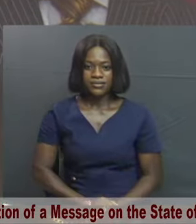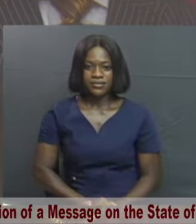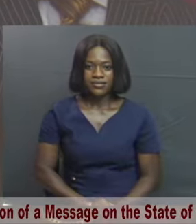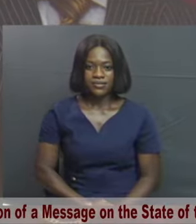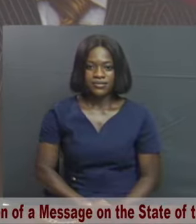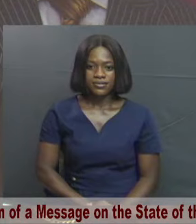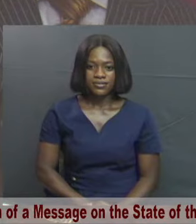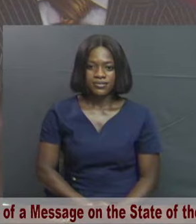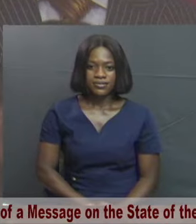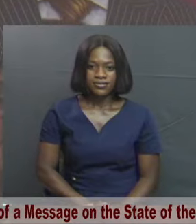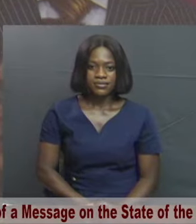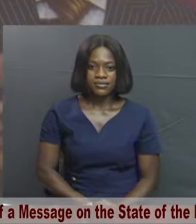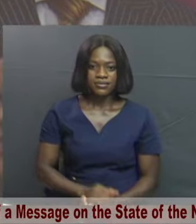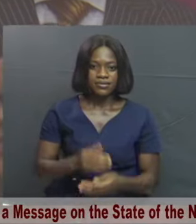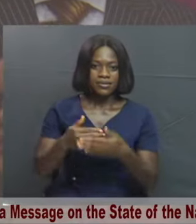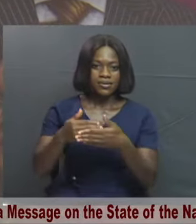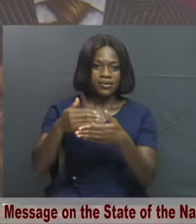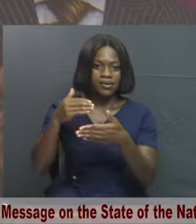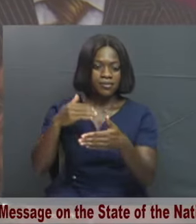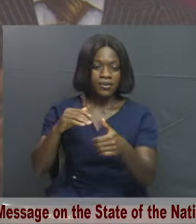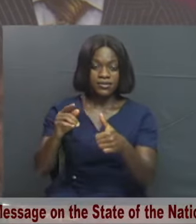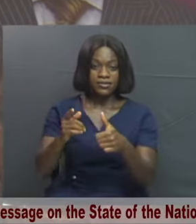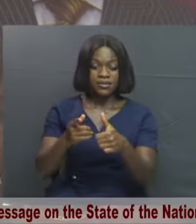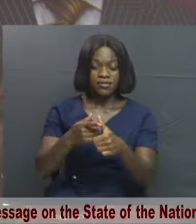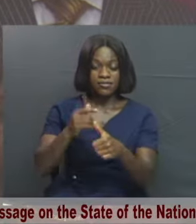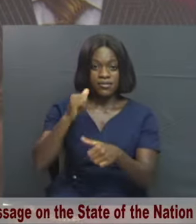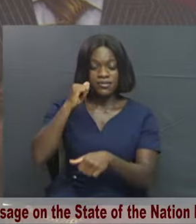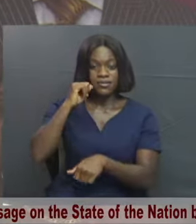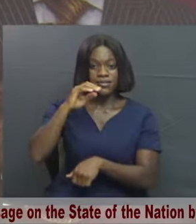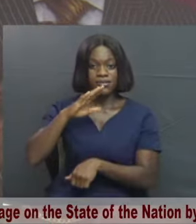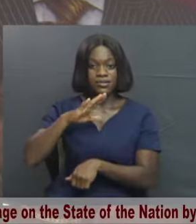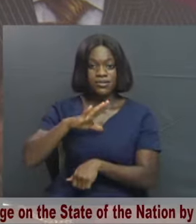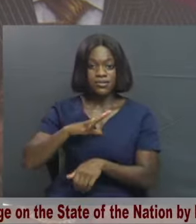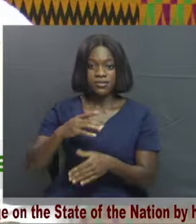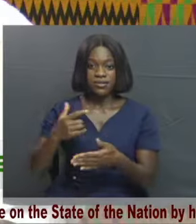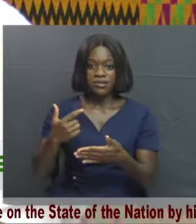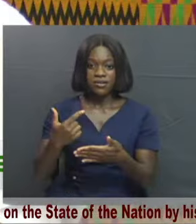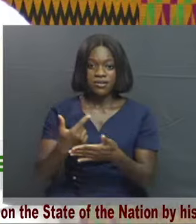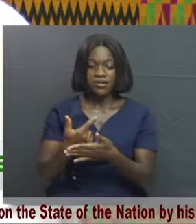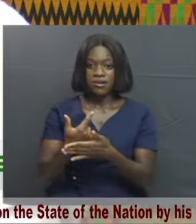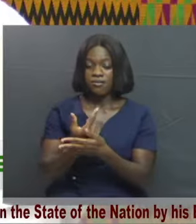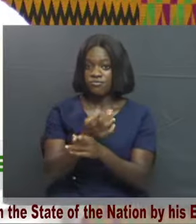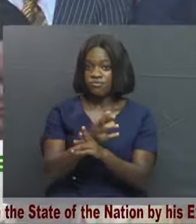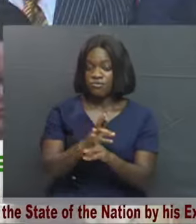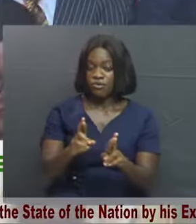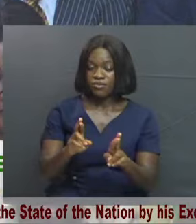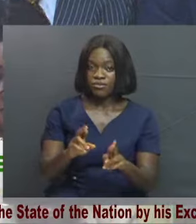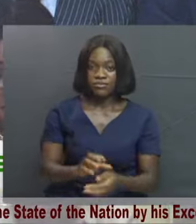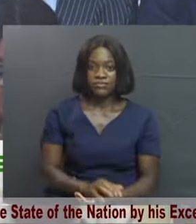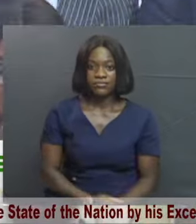former the former first lady of the Republic of